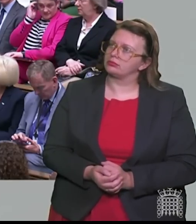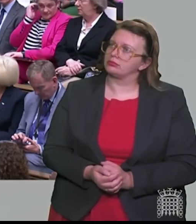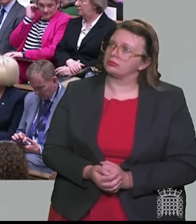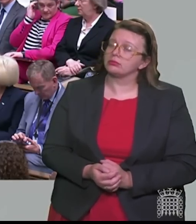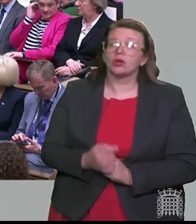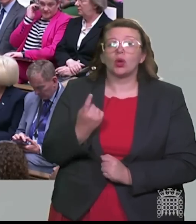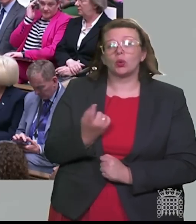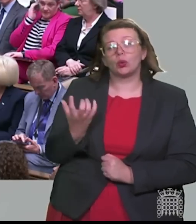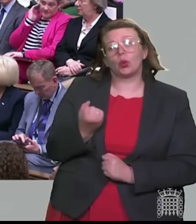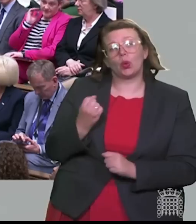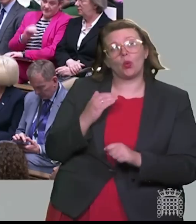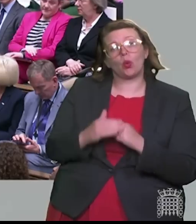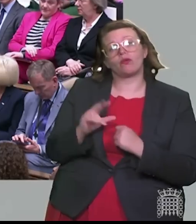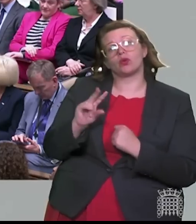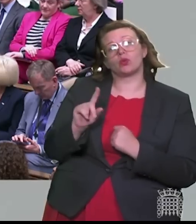earn